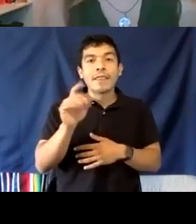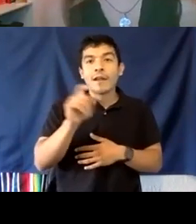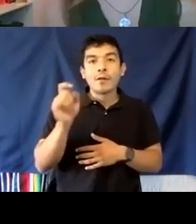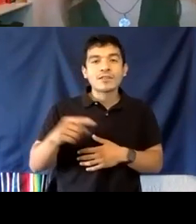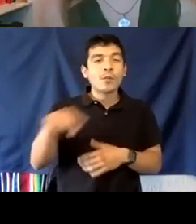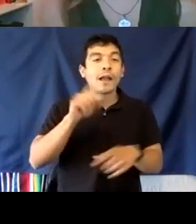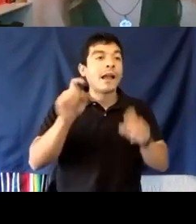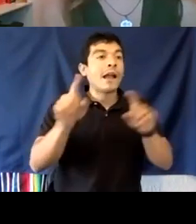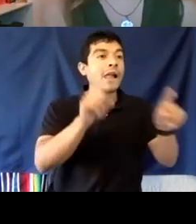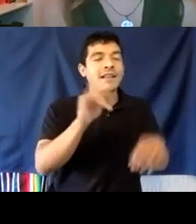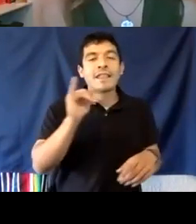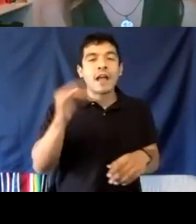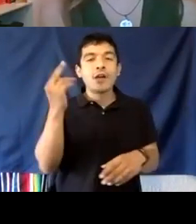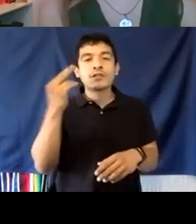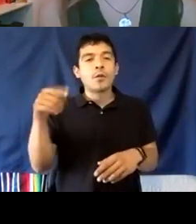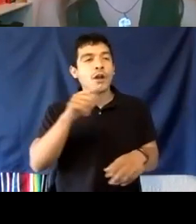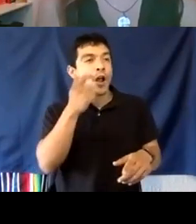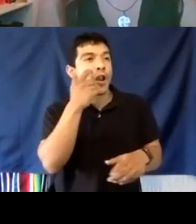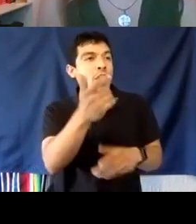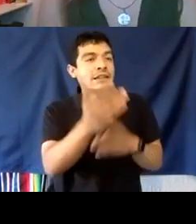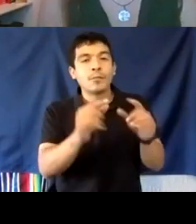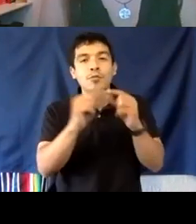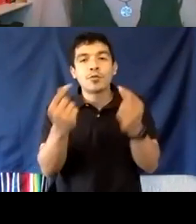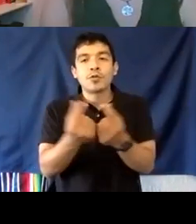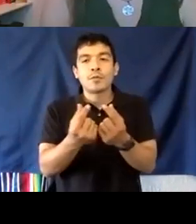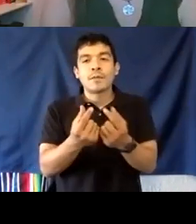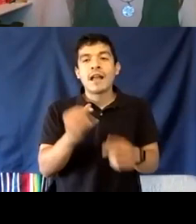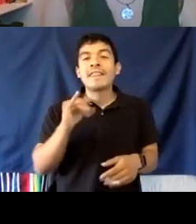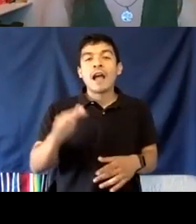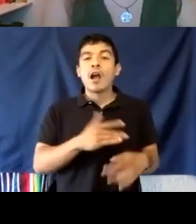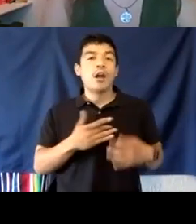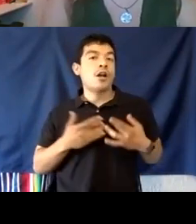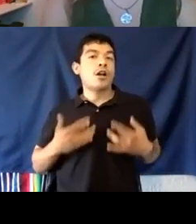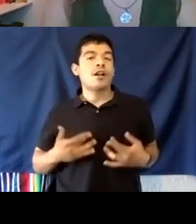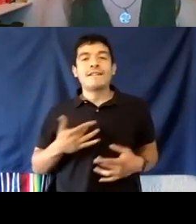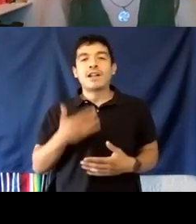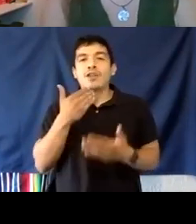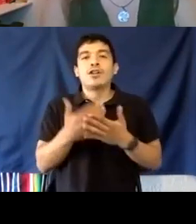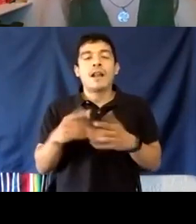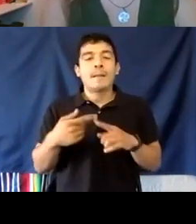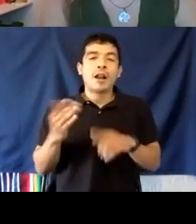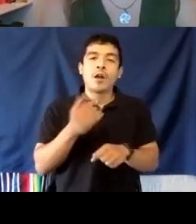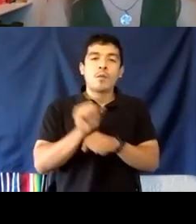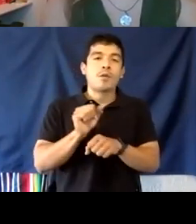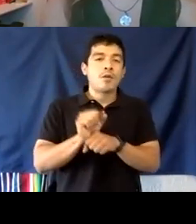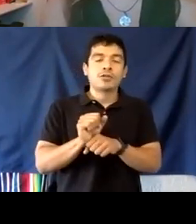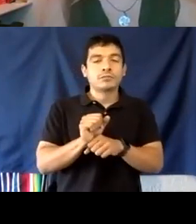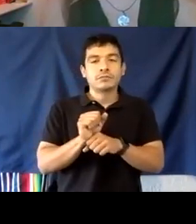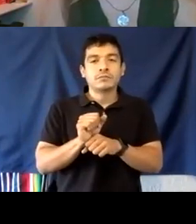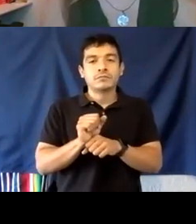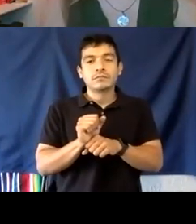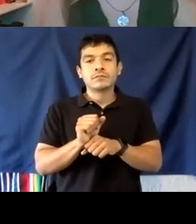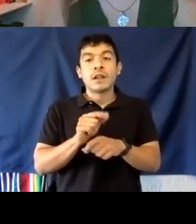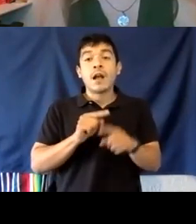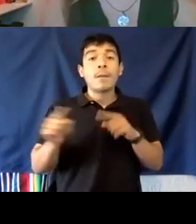ask, by the fact that we're looking at certain groups, by the fact that our hearts feel good about the work that we do. But